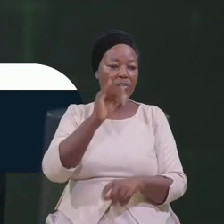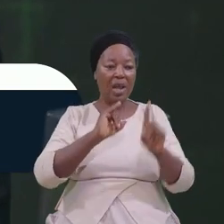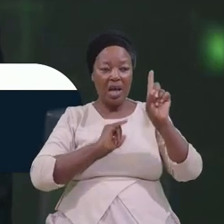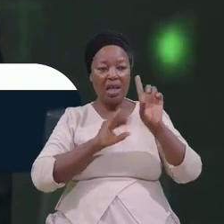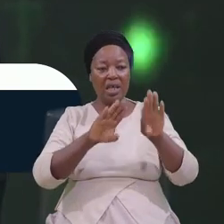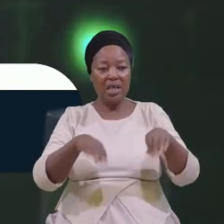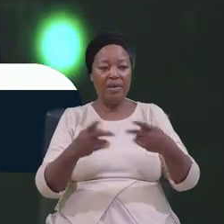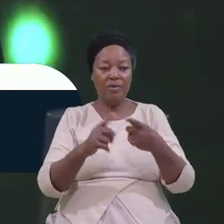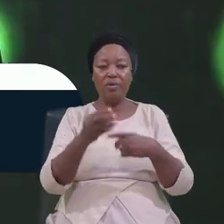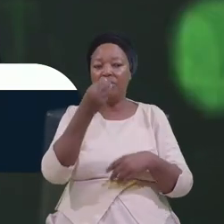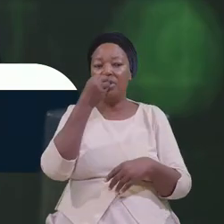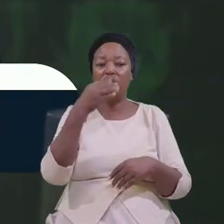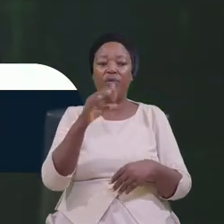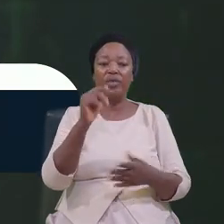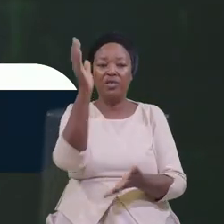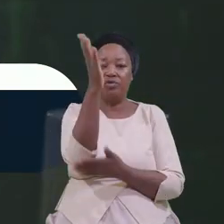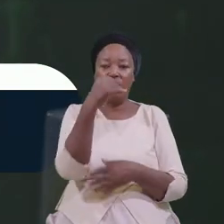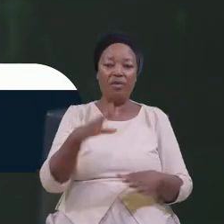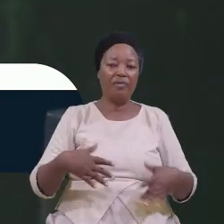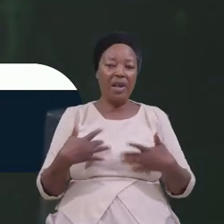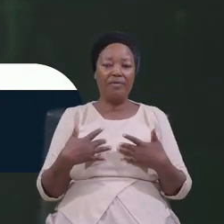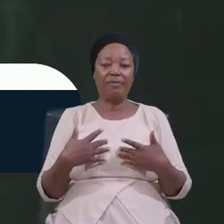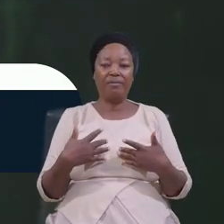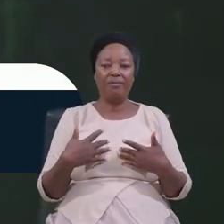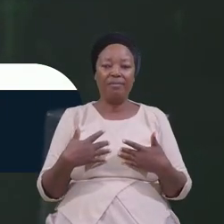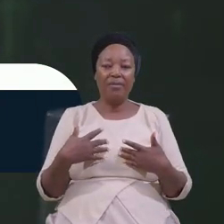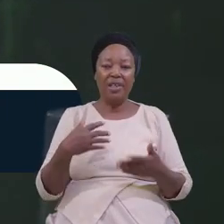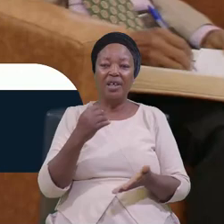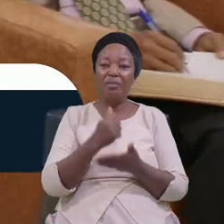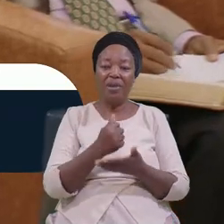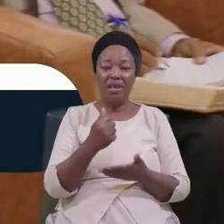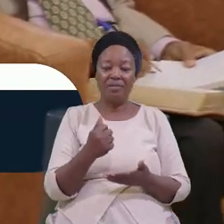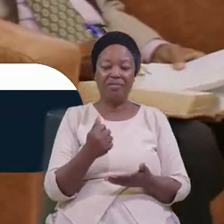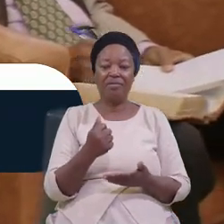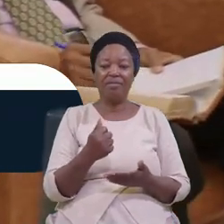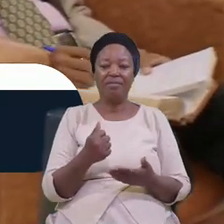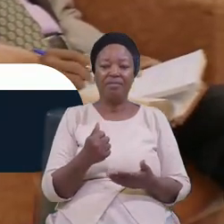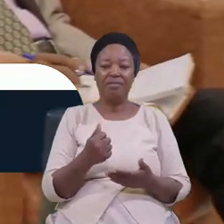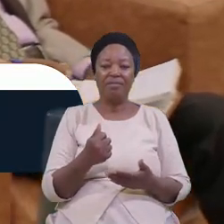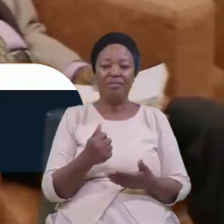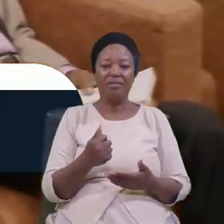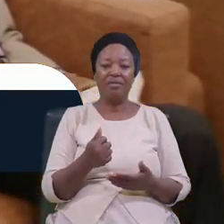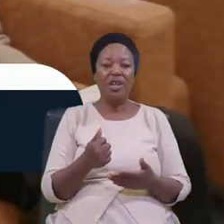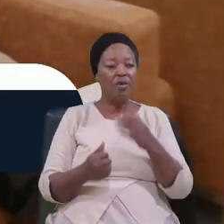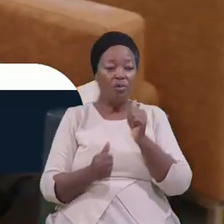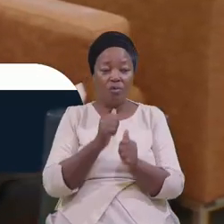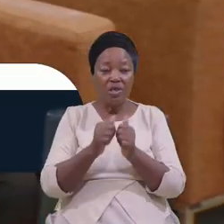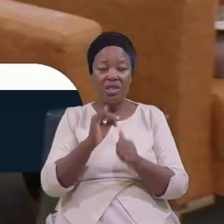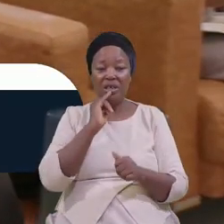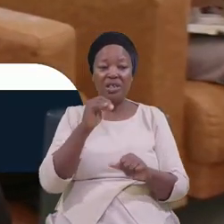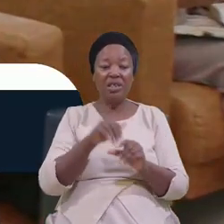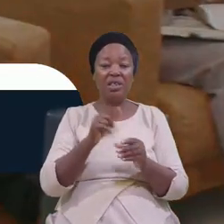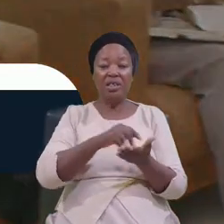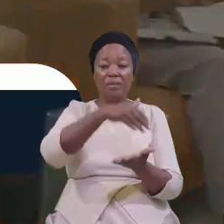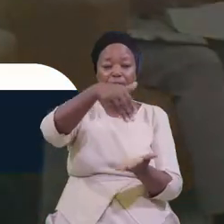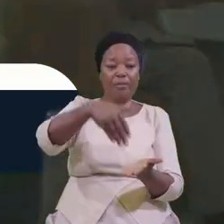to each of the tree of life. Amen. Amen. Which is in the midst